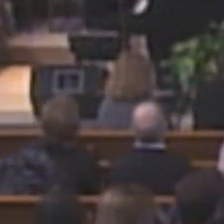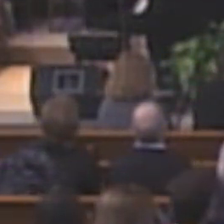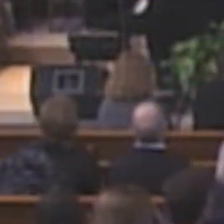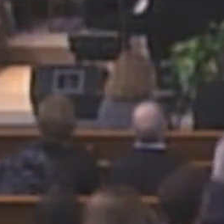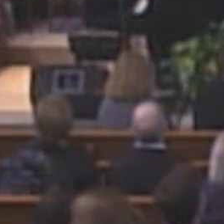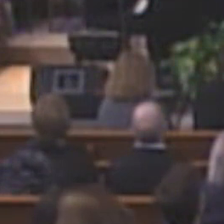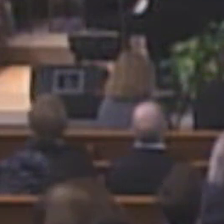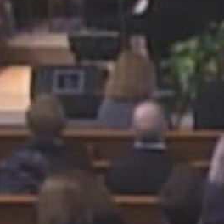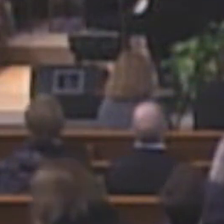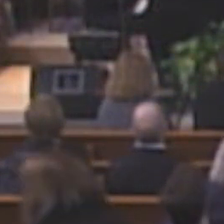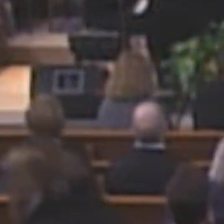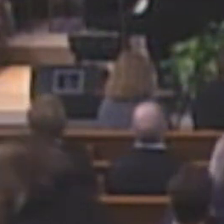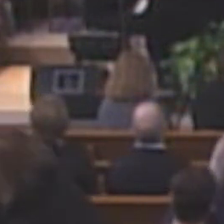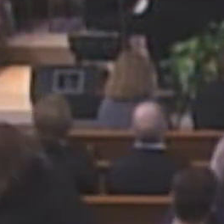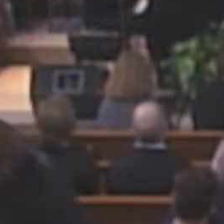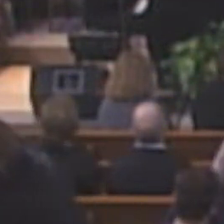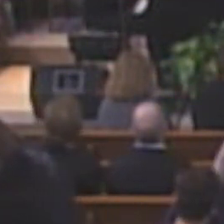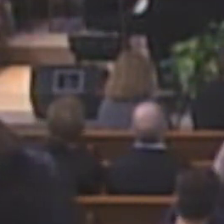this earth,